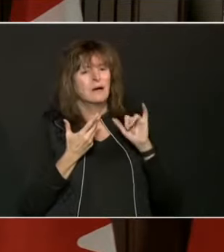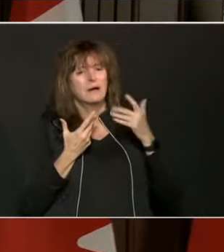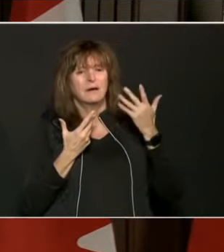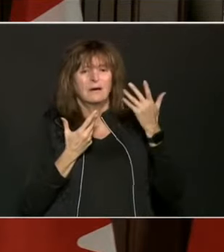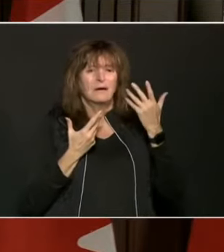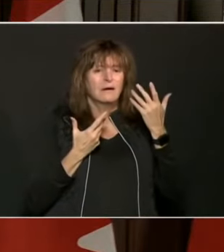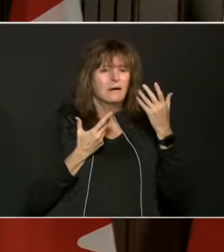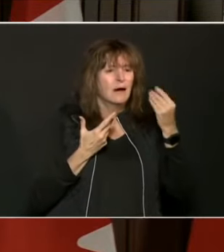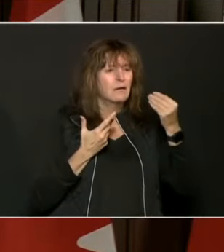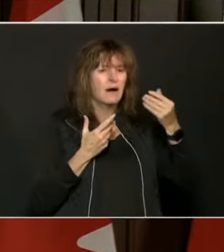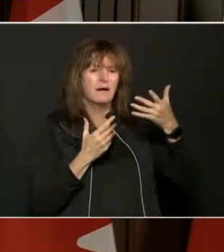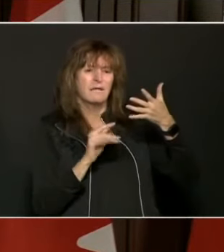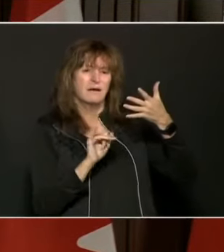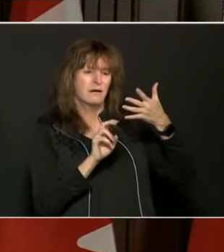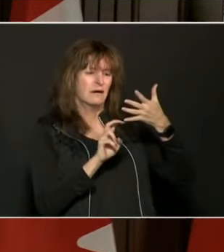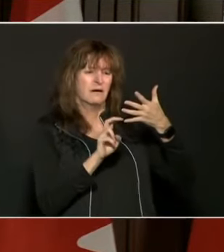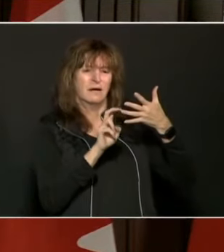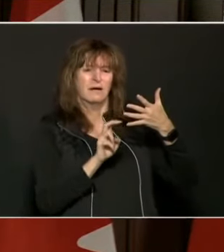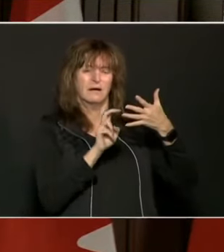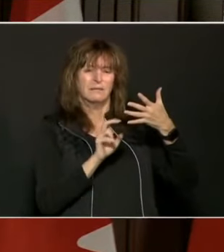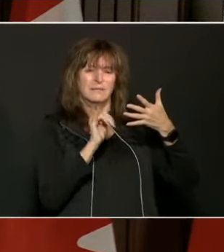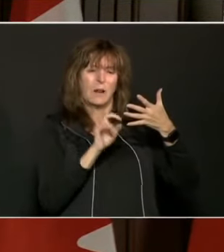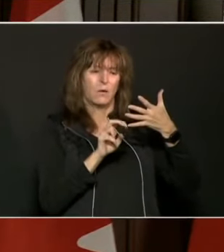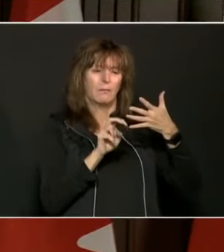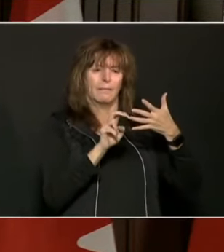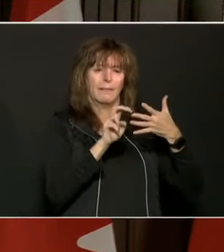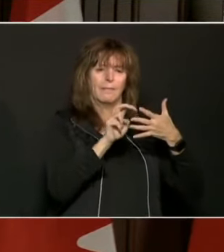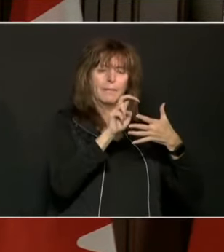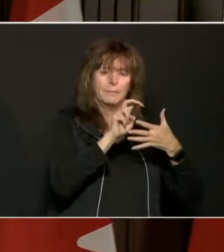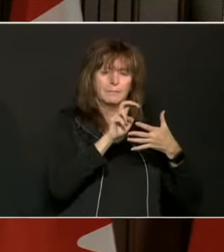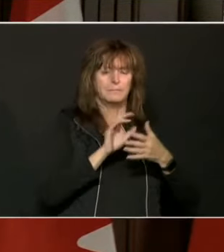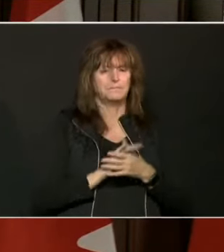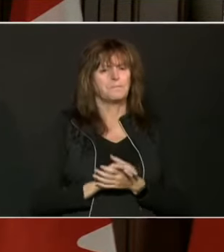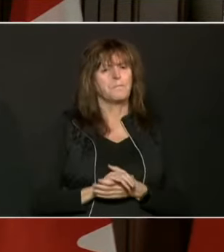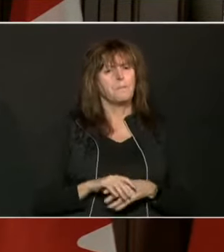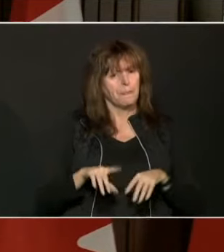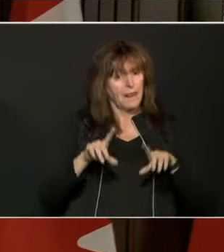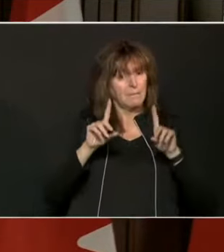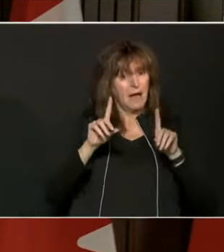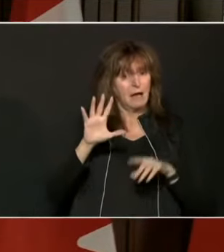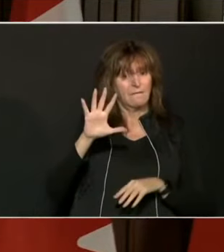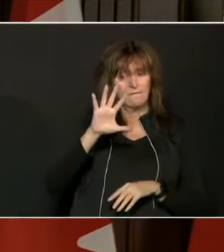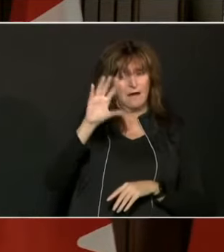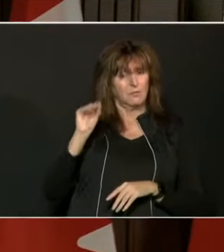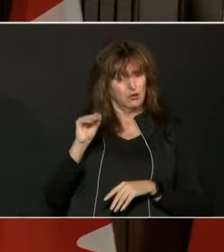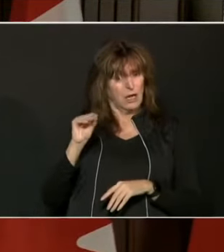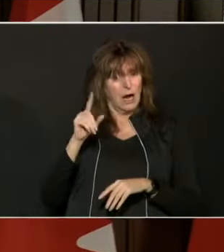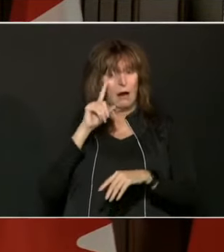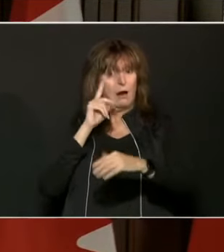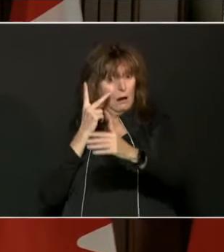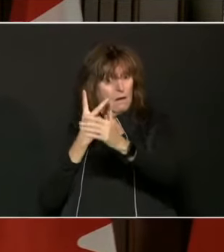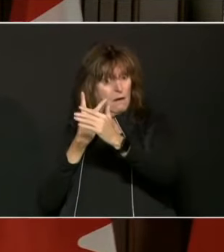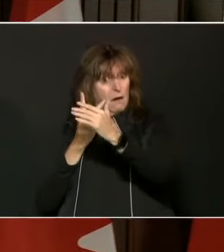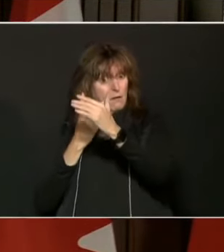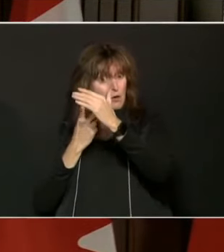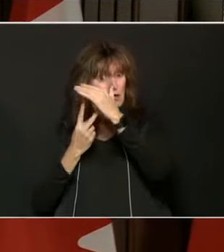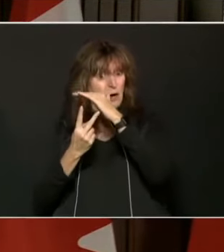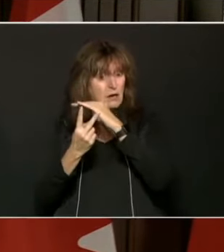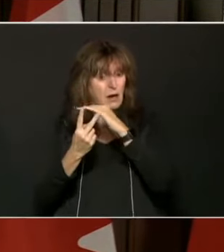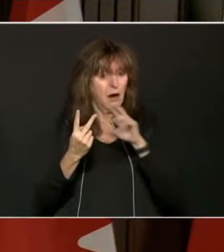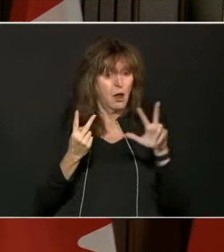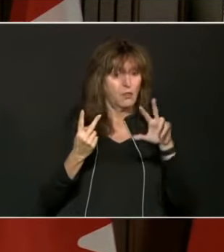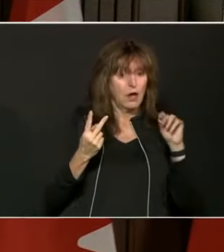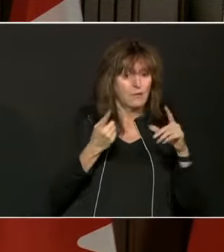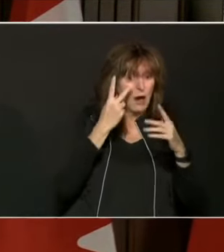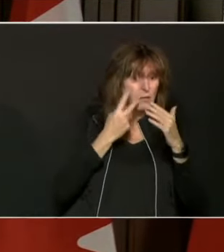orange. But overall, the province has moved down from that 5% possibility, 3%, down to the 1 to 1.1% at